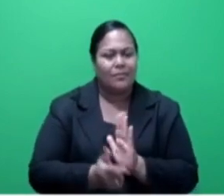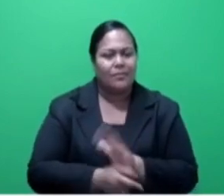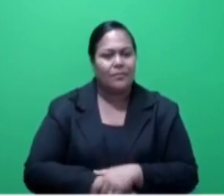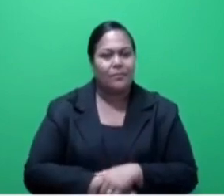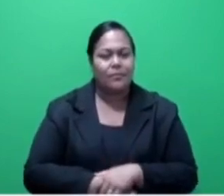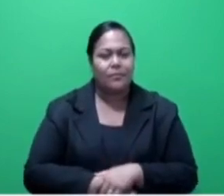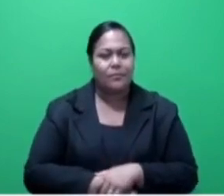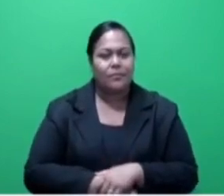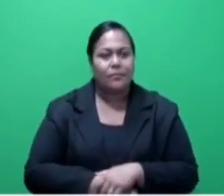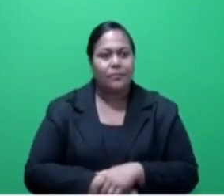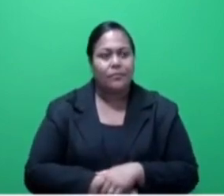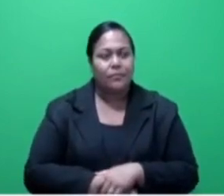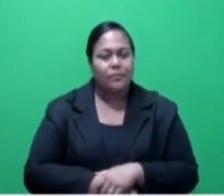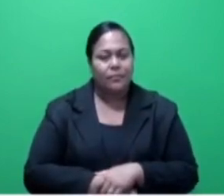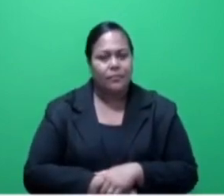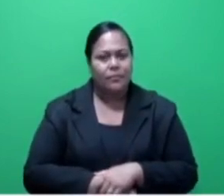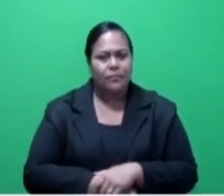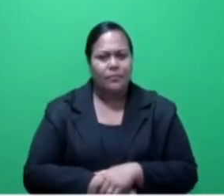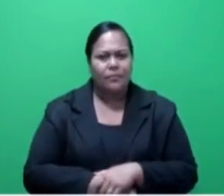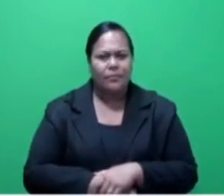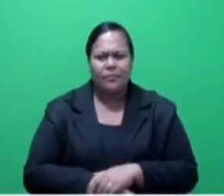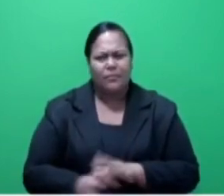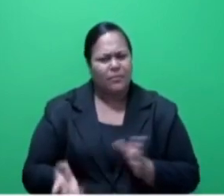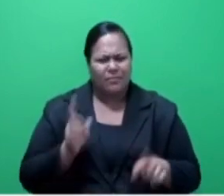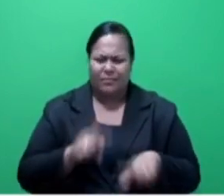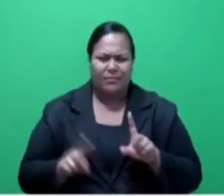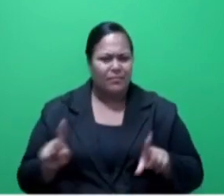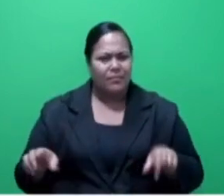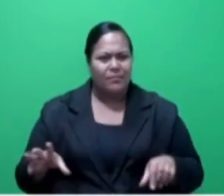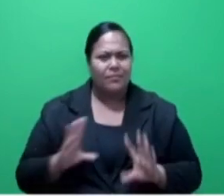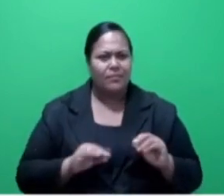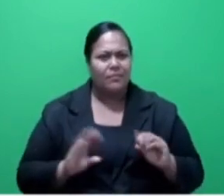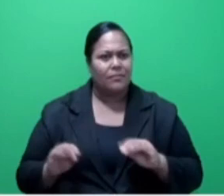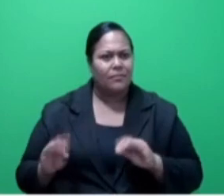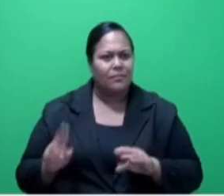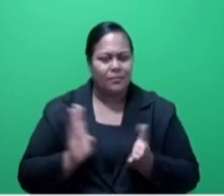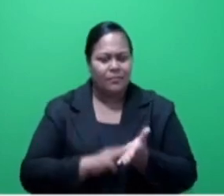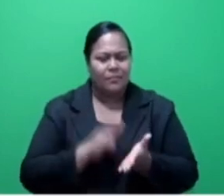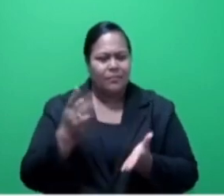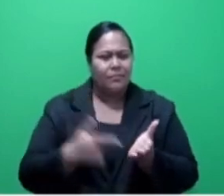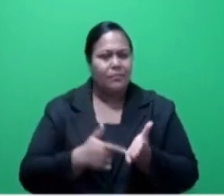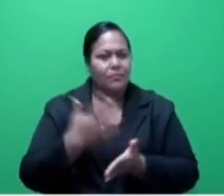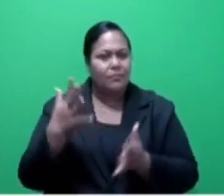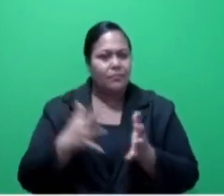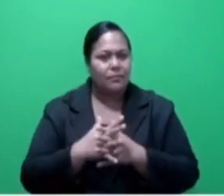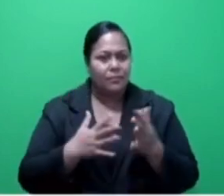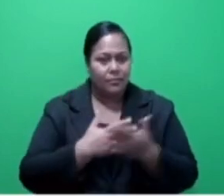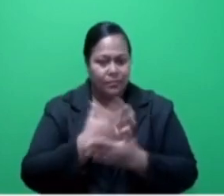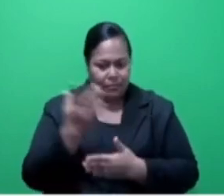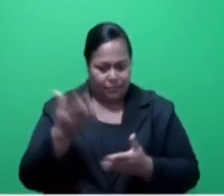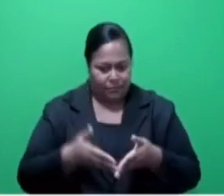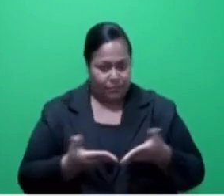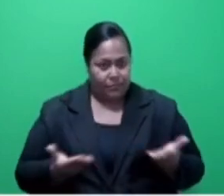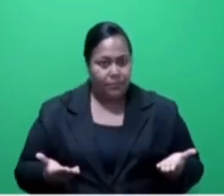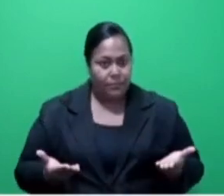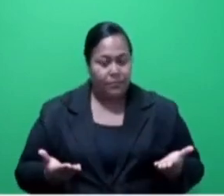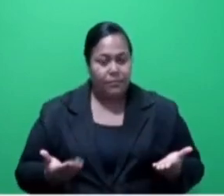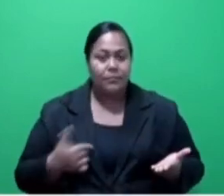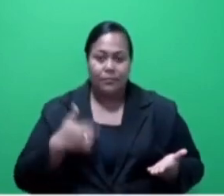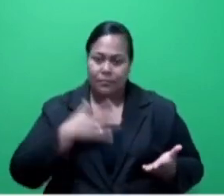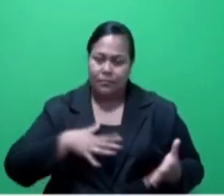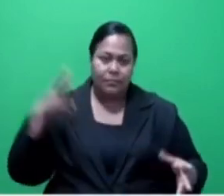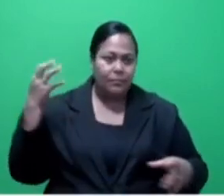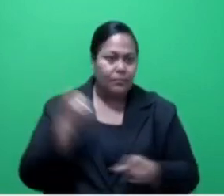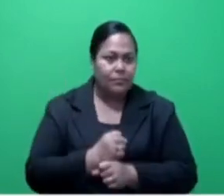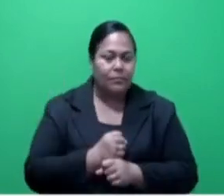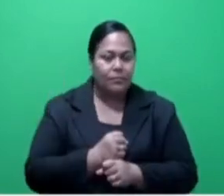lot of inconsistency in what they've been saying, comparing Monday to Tuesday to Wednesday. If I could just address all of them really quickly,